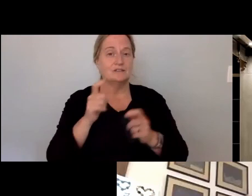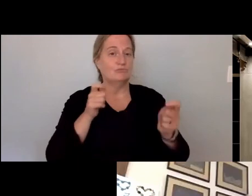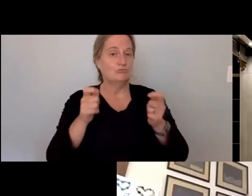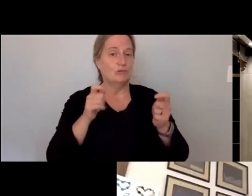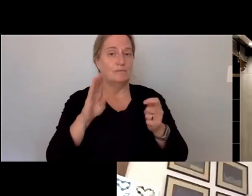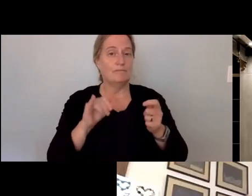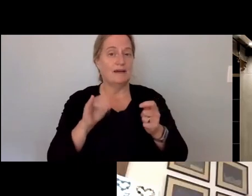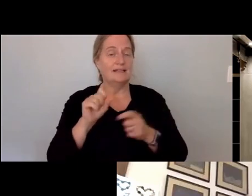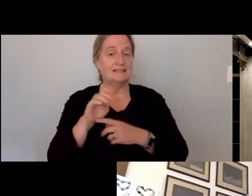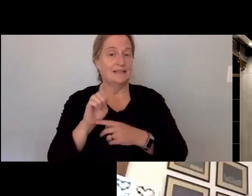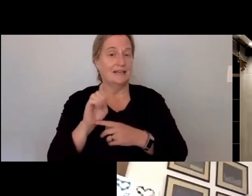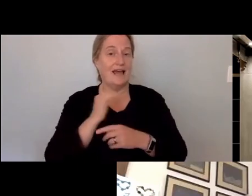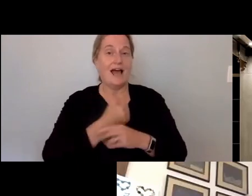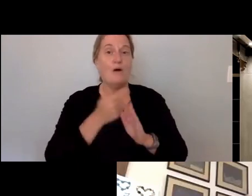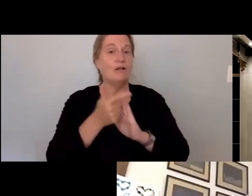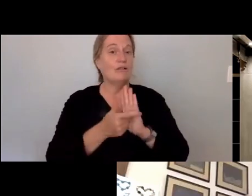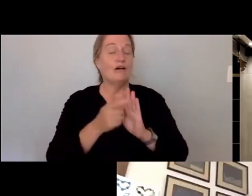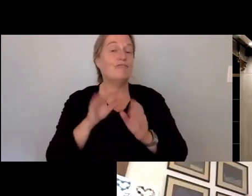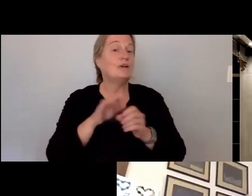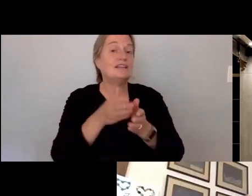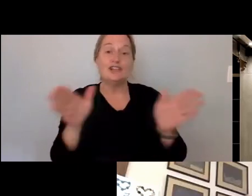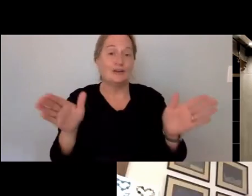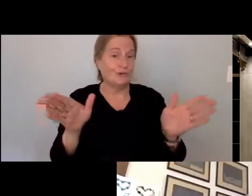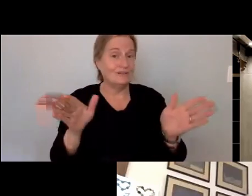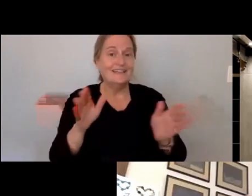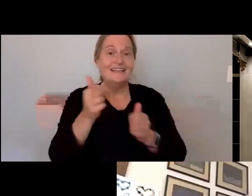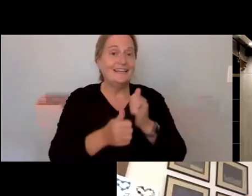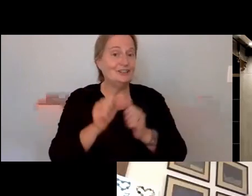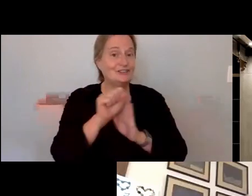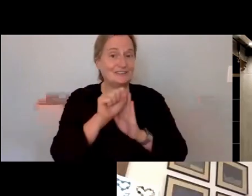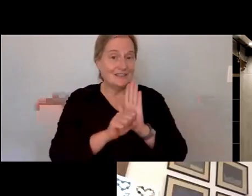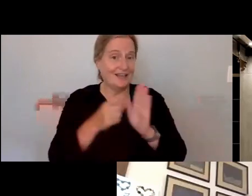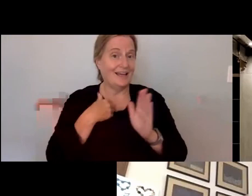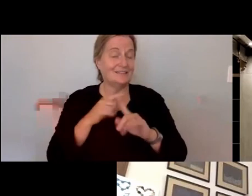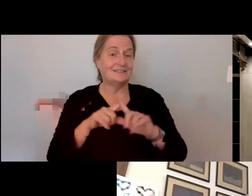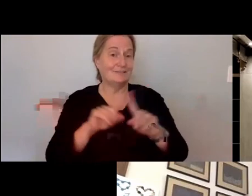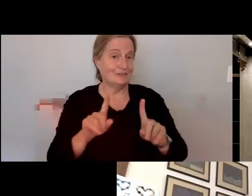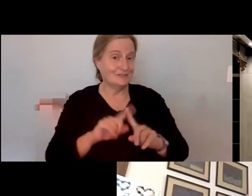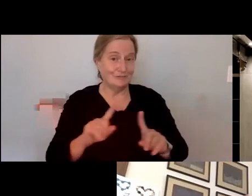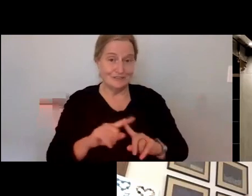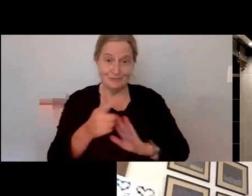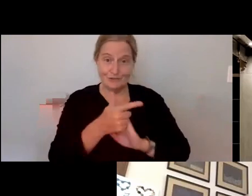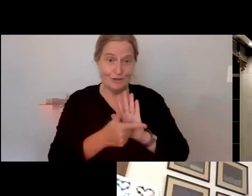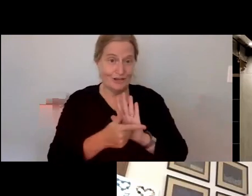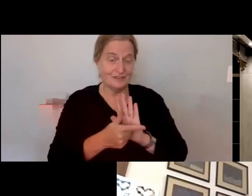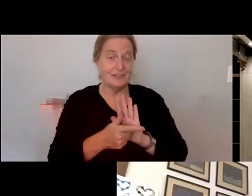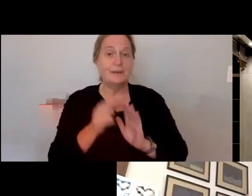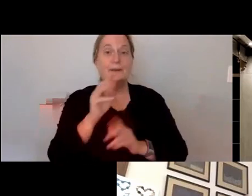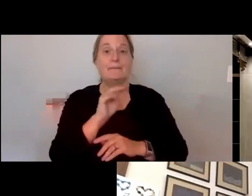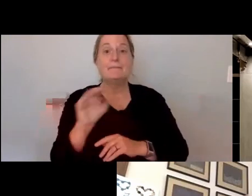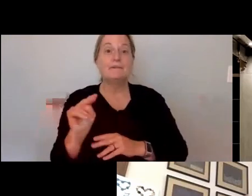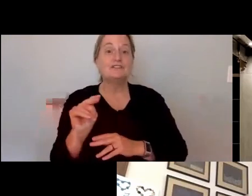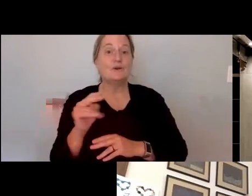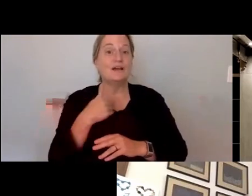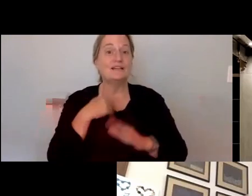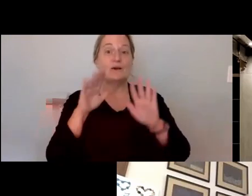laws are different than Iowa's, are different than California's. And Minnesota actually has a very generous vote at home program.